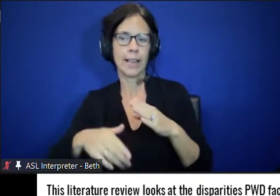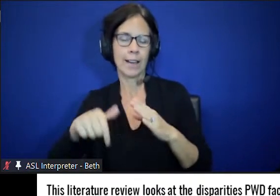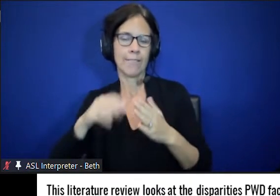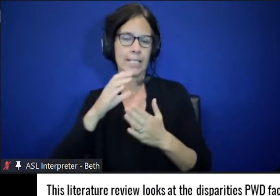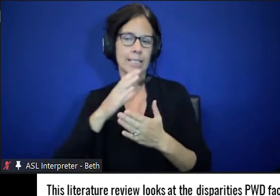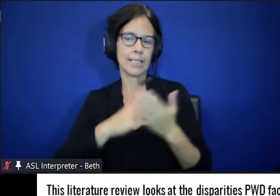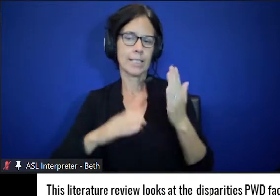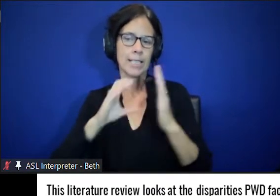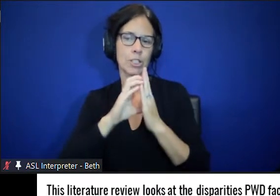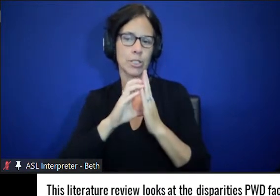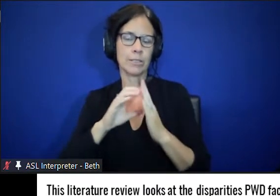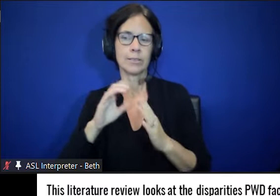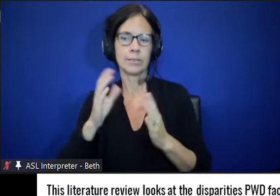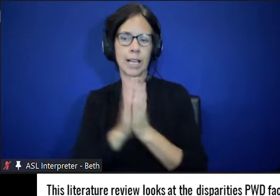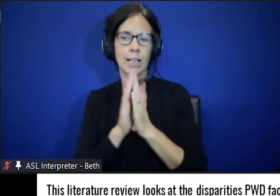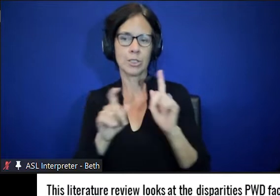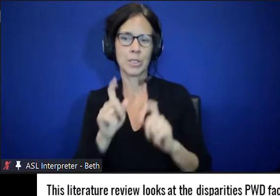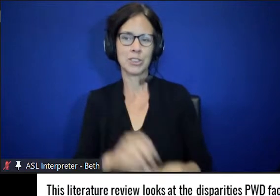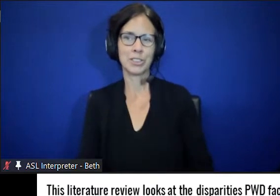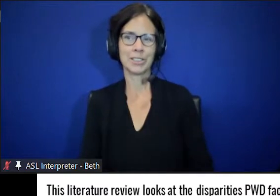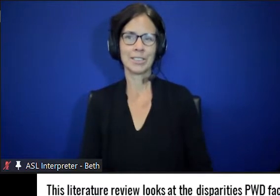section to ask questions.